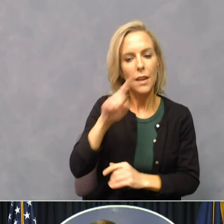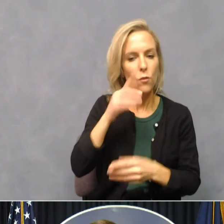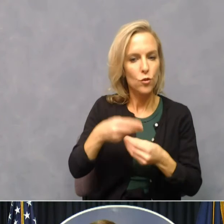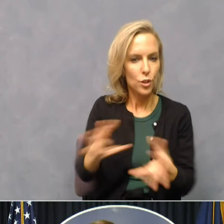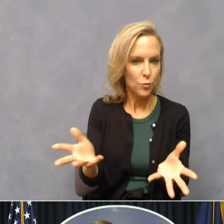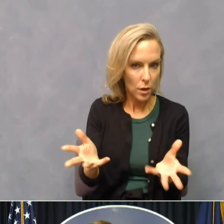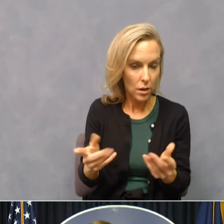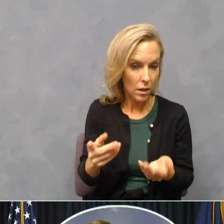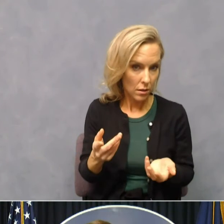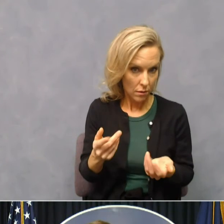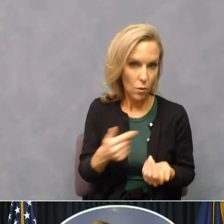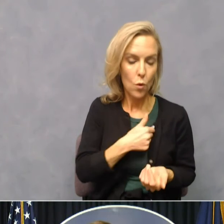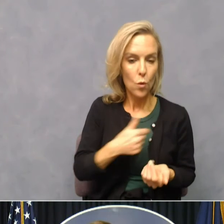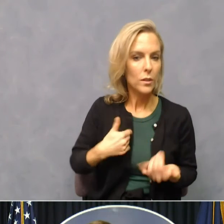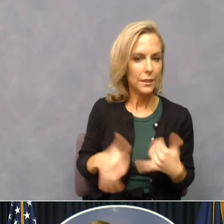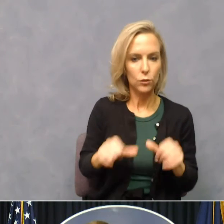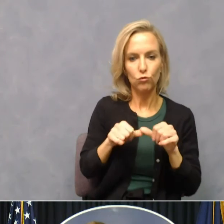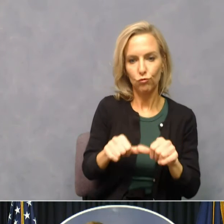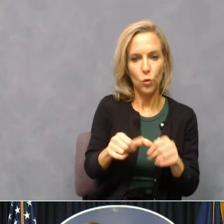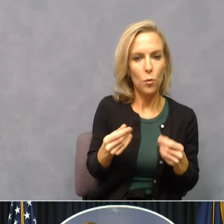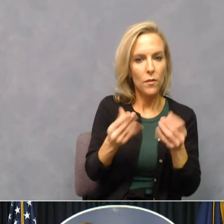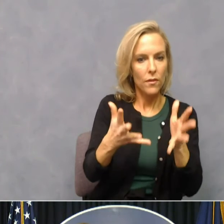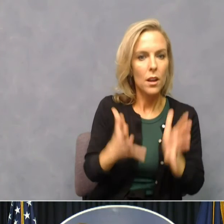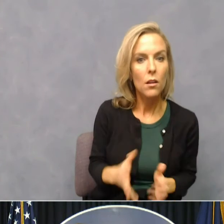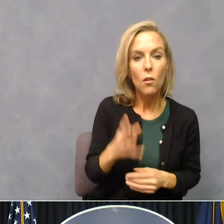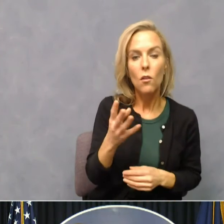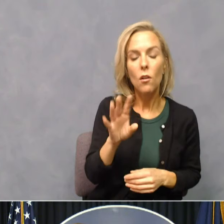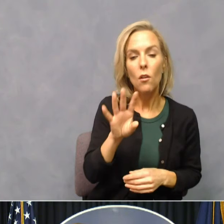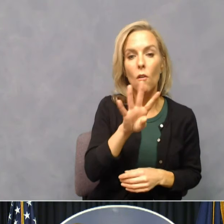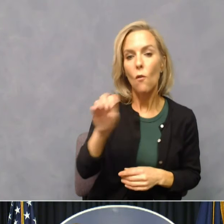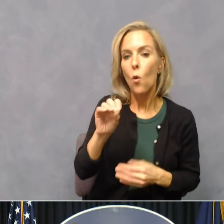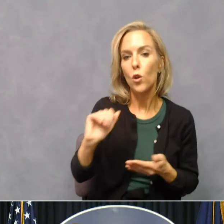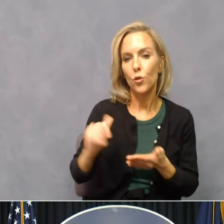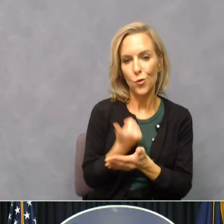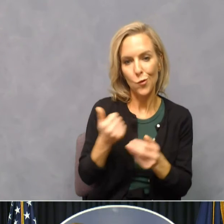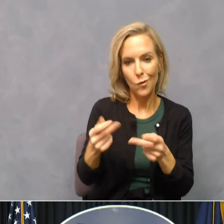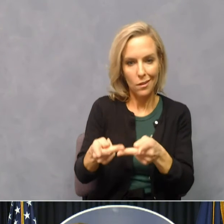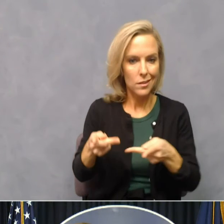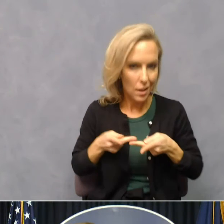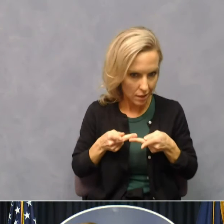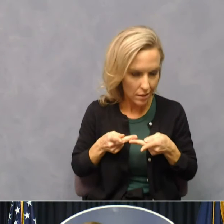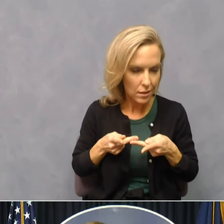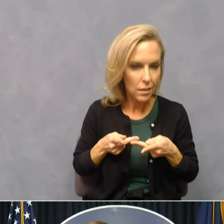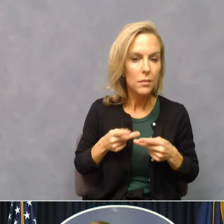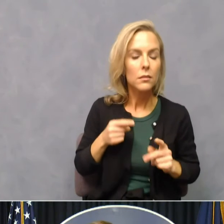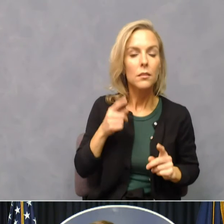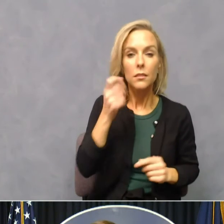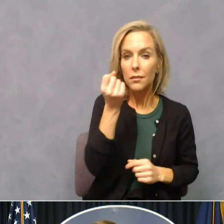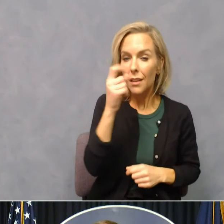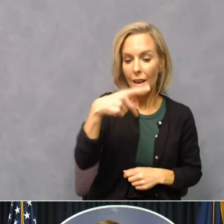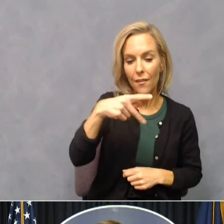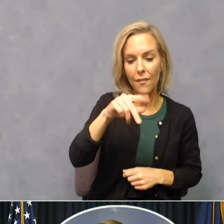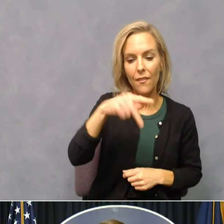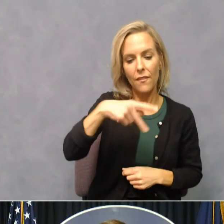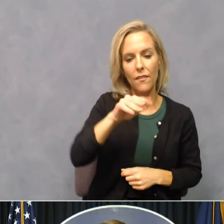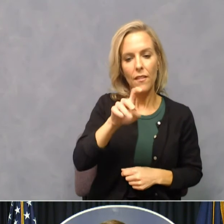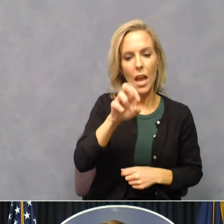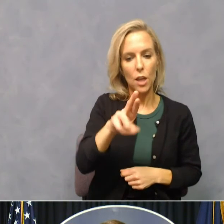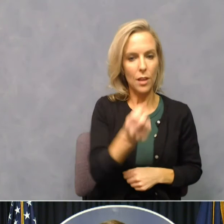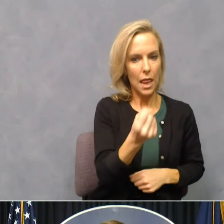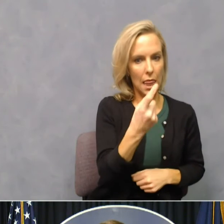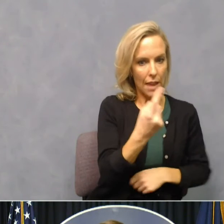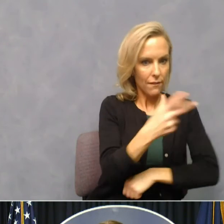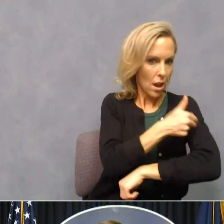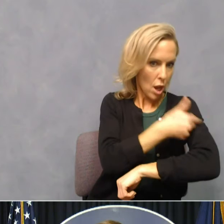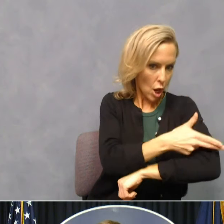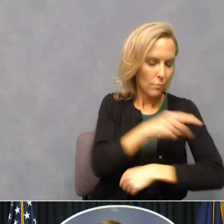our providers. So 40 new sites. Remember, the first Pfizer was 11 acute care hospitals and was our CVS